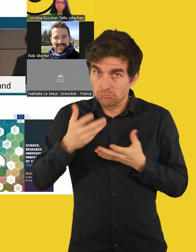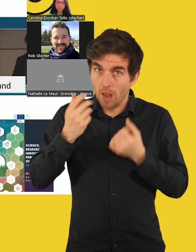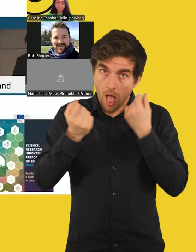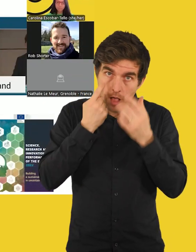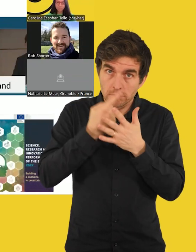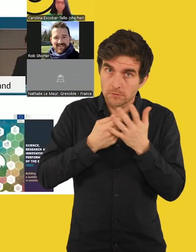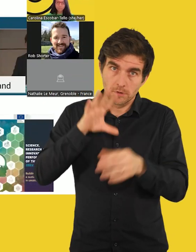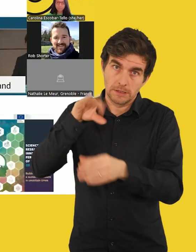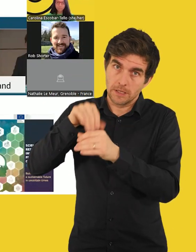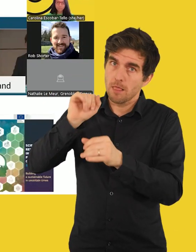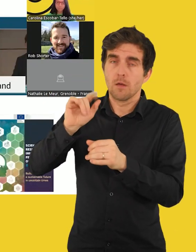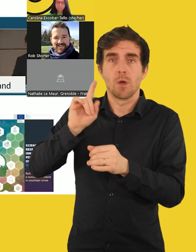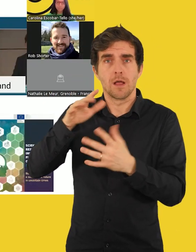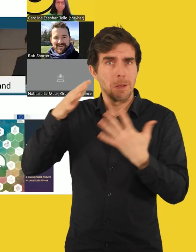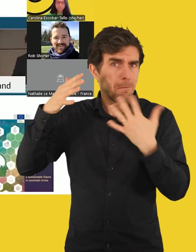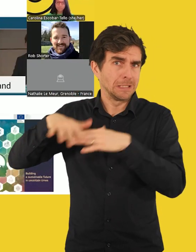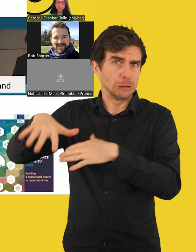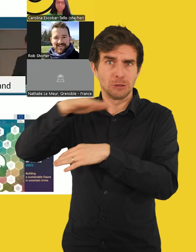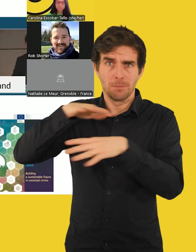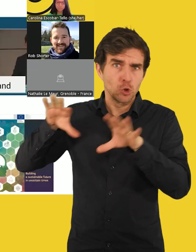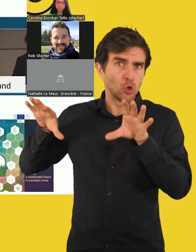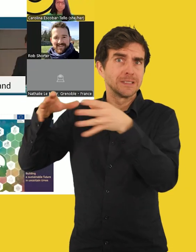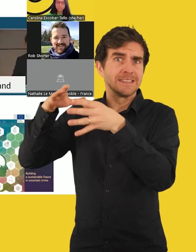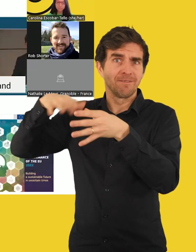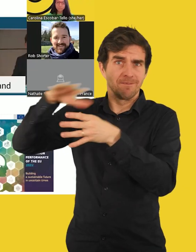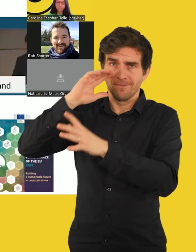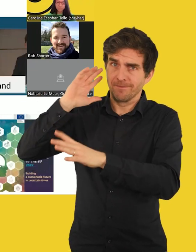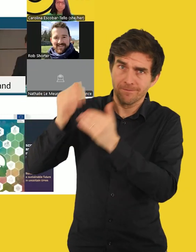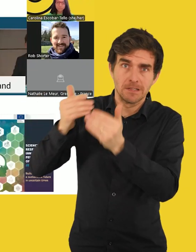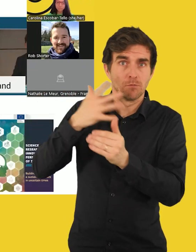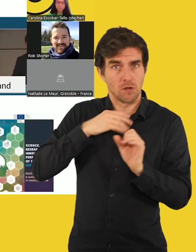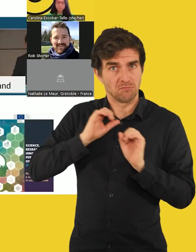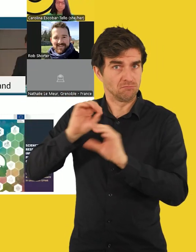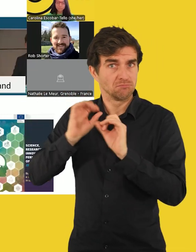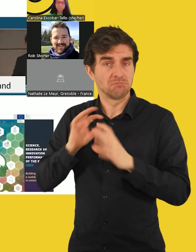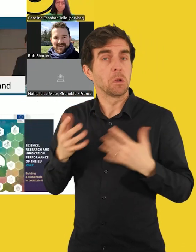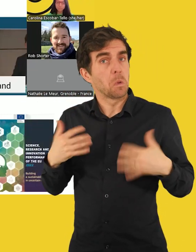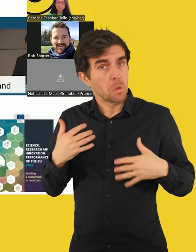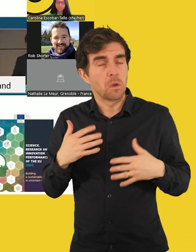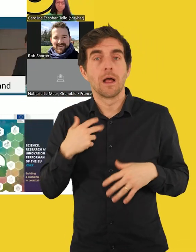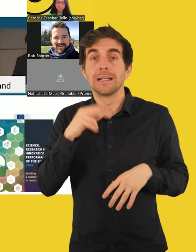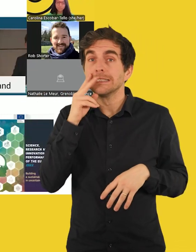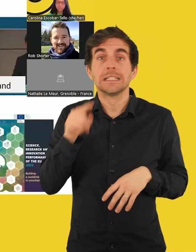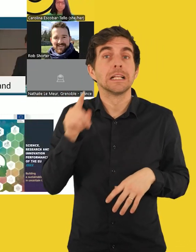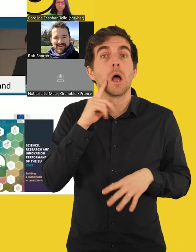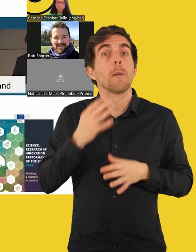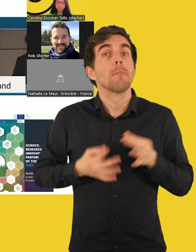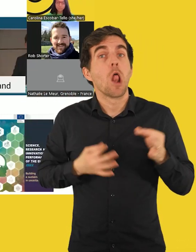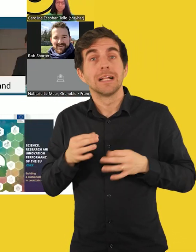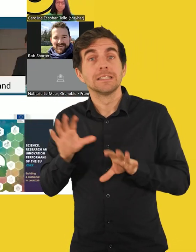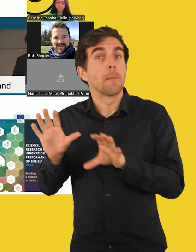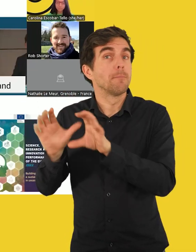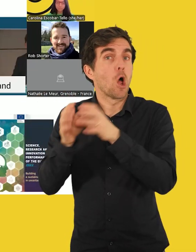to bring these ideas into the heart of very established mainstream institutions. But we're also